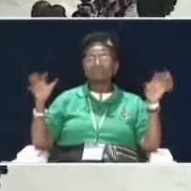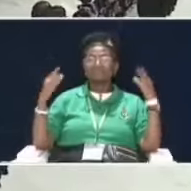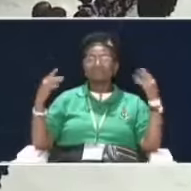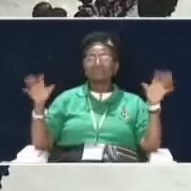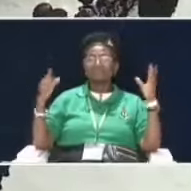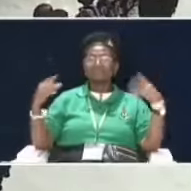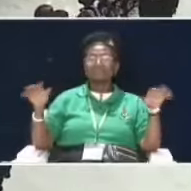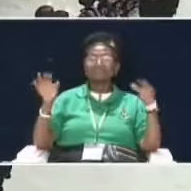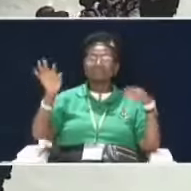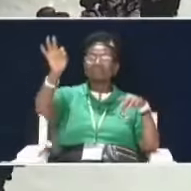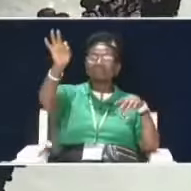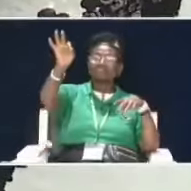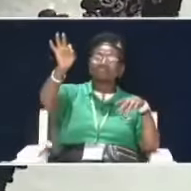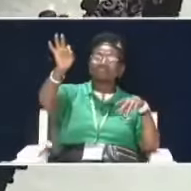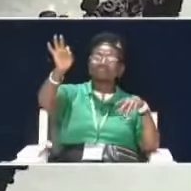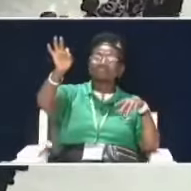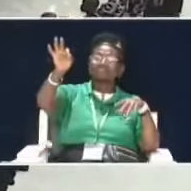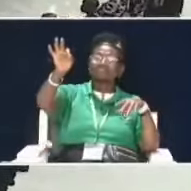7. 8. 9.